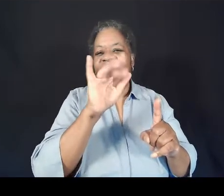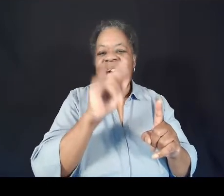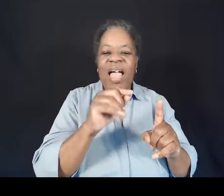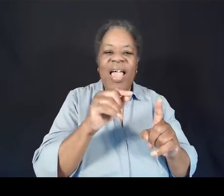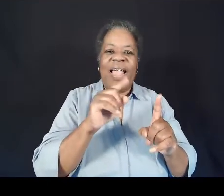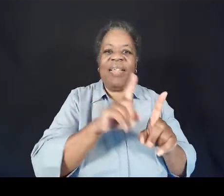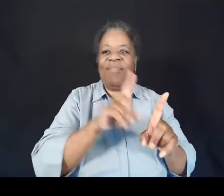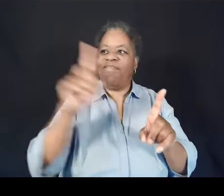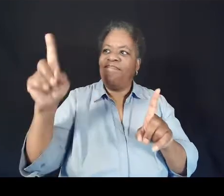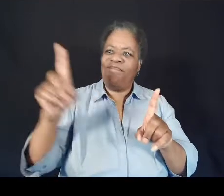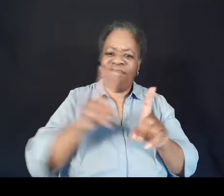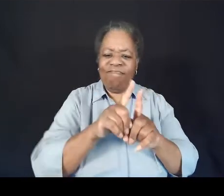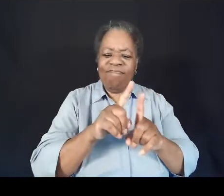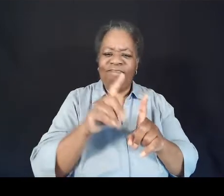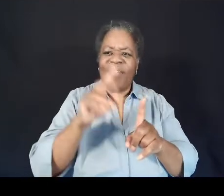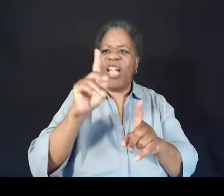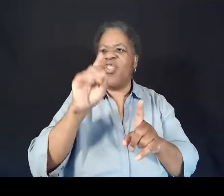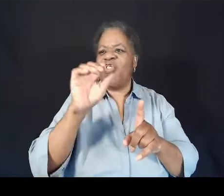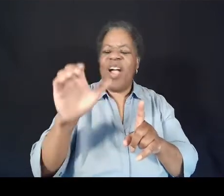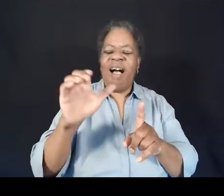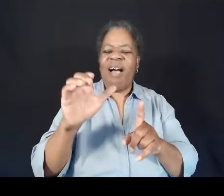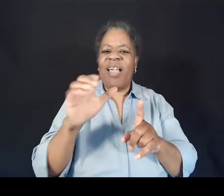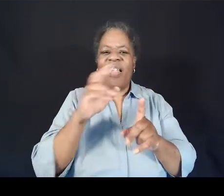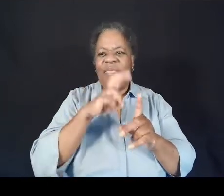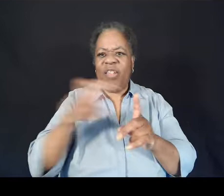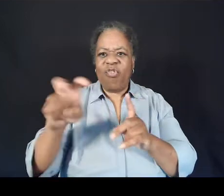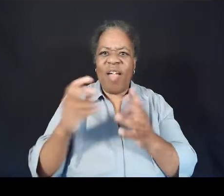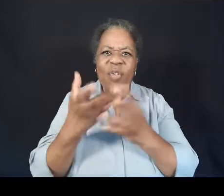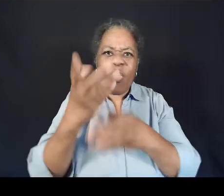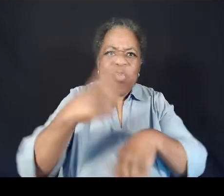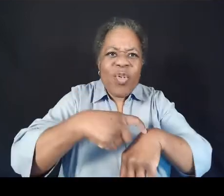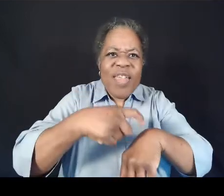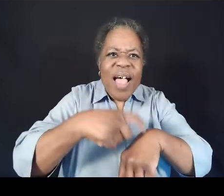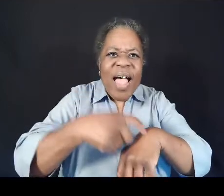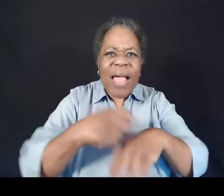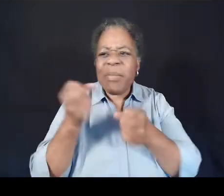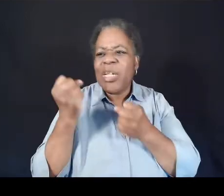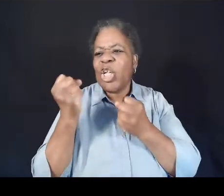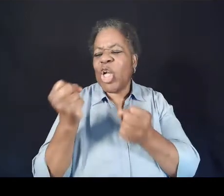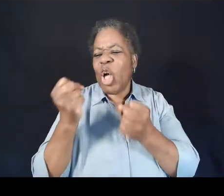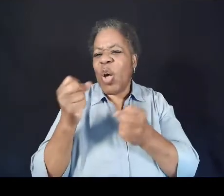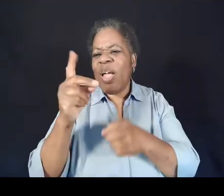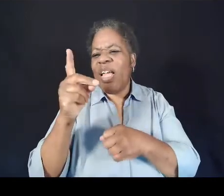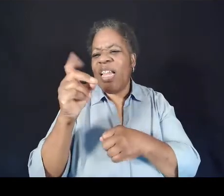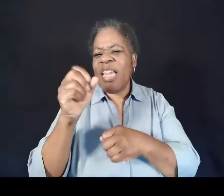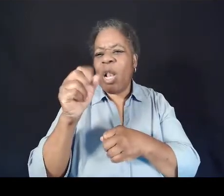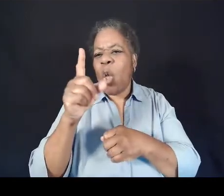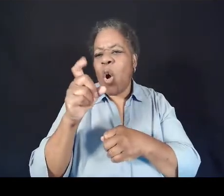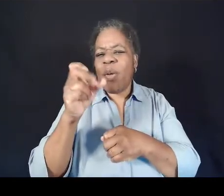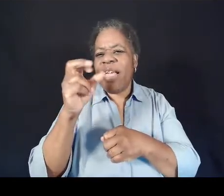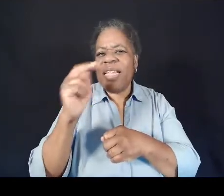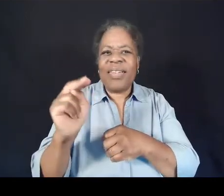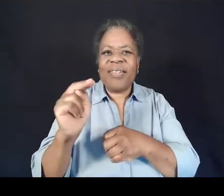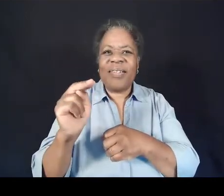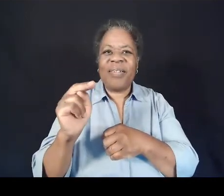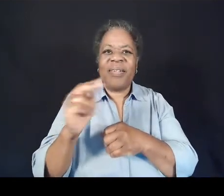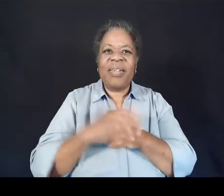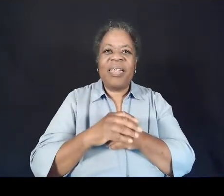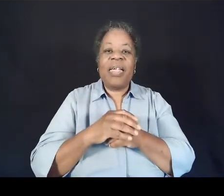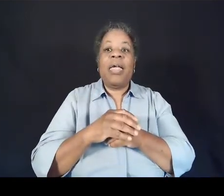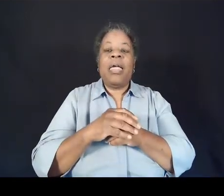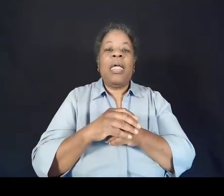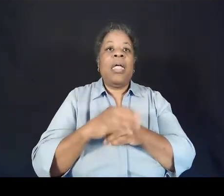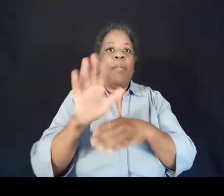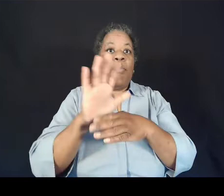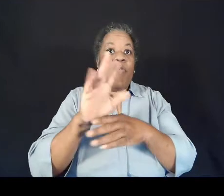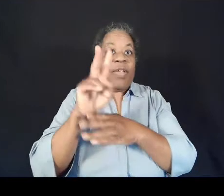through time in a souped-up DeLorean, trying to save themselves and their town from ruin. In Back to the Future 2, Marty and